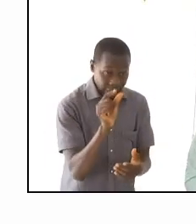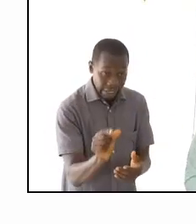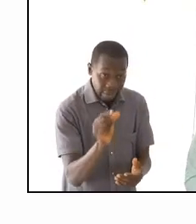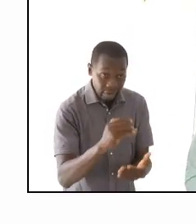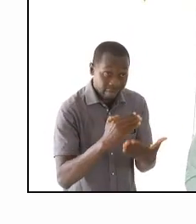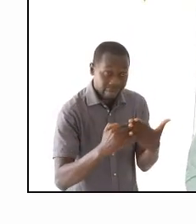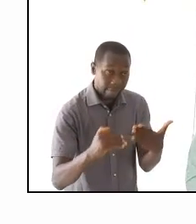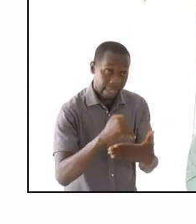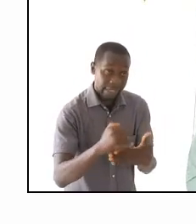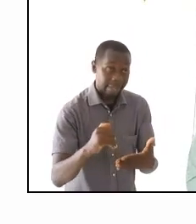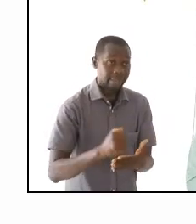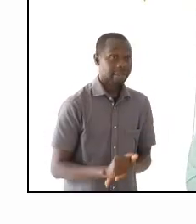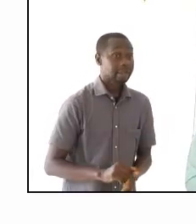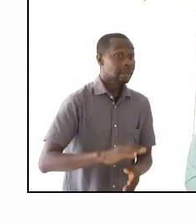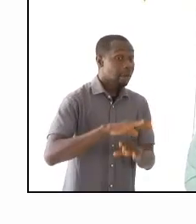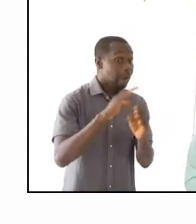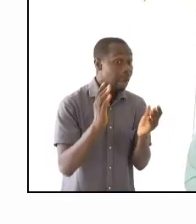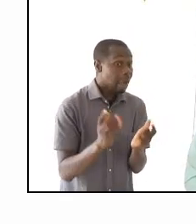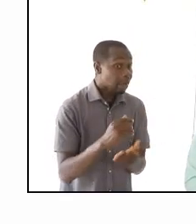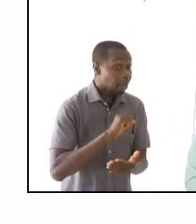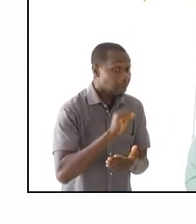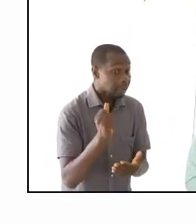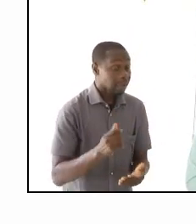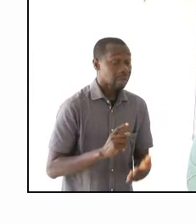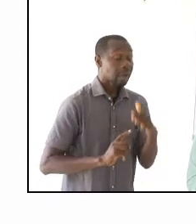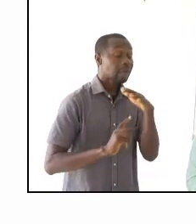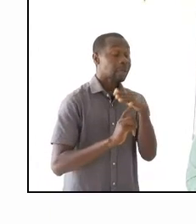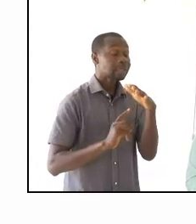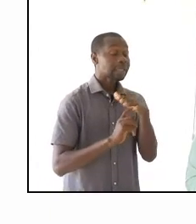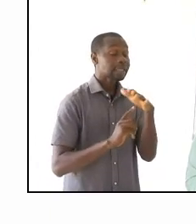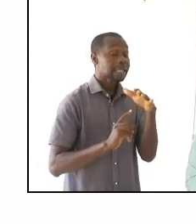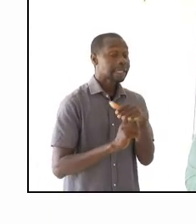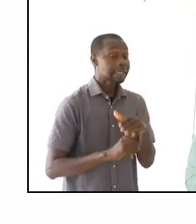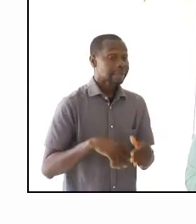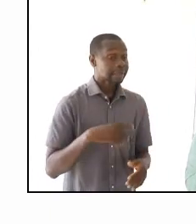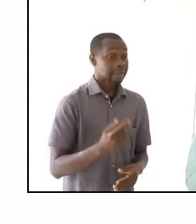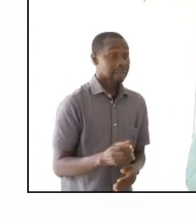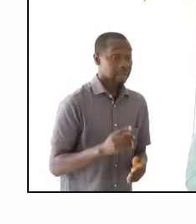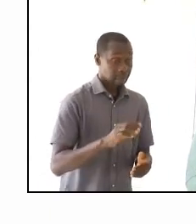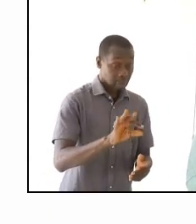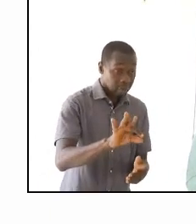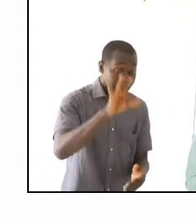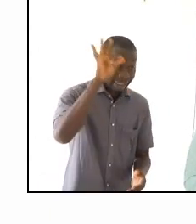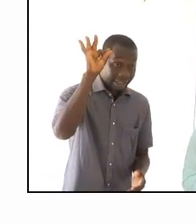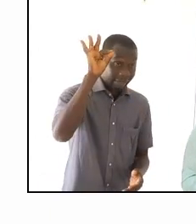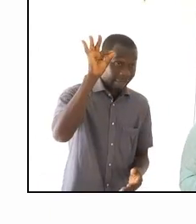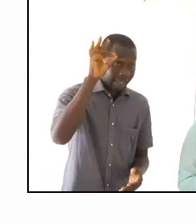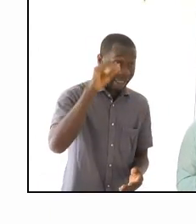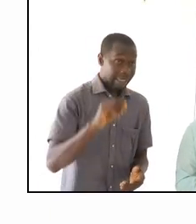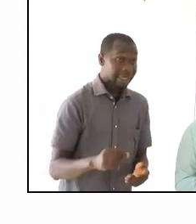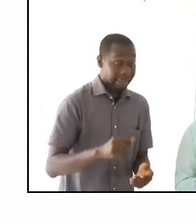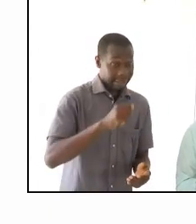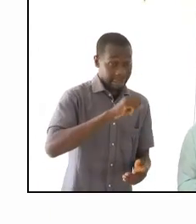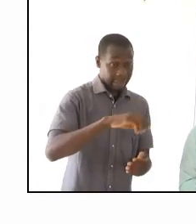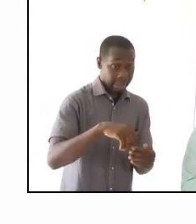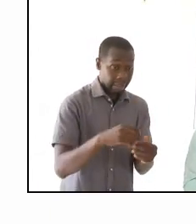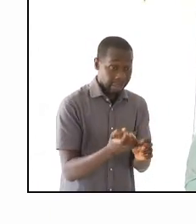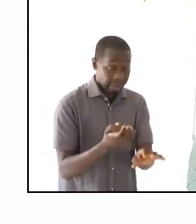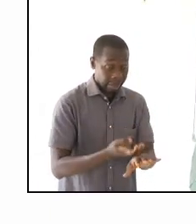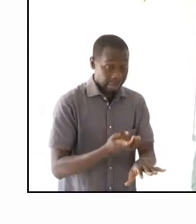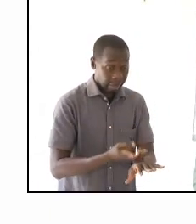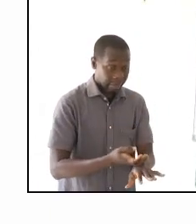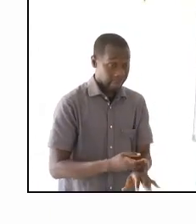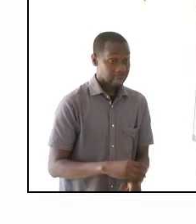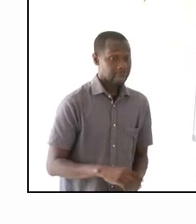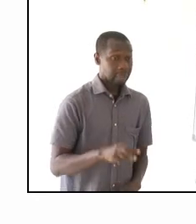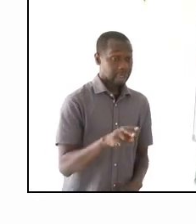the parts. And most importantly, you should be able to identify a system. In this case, this